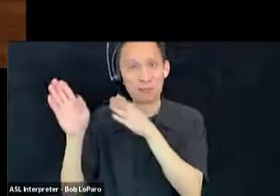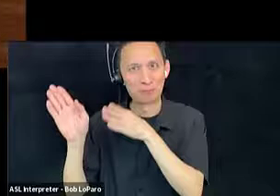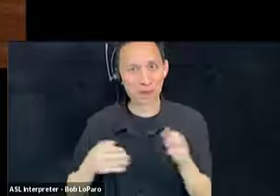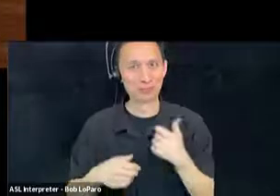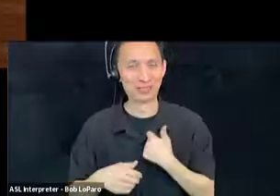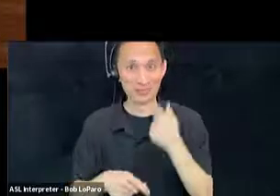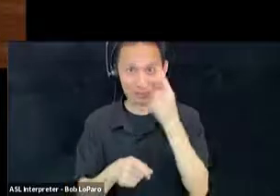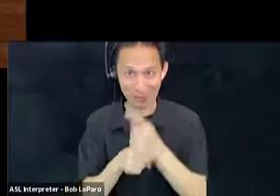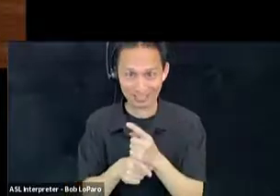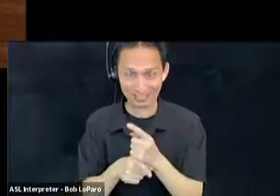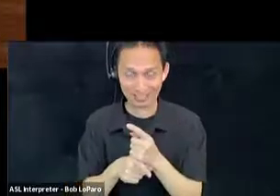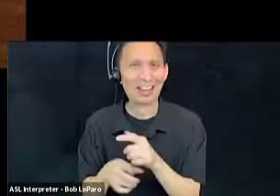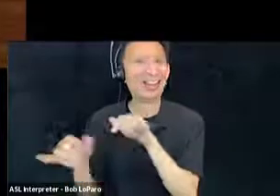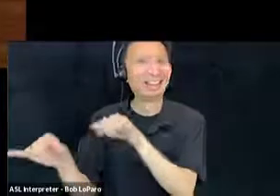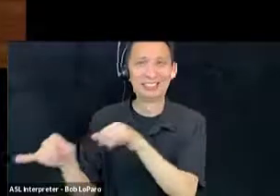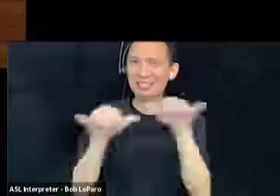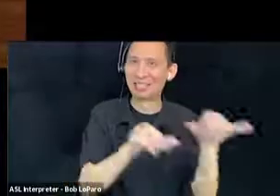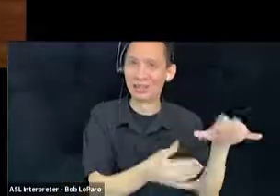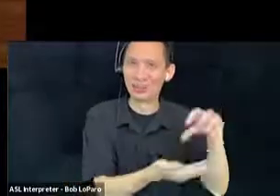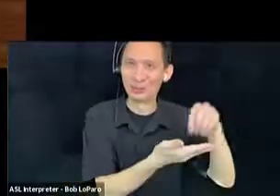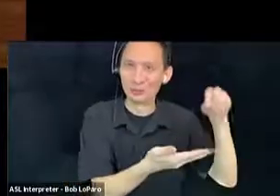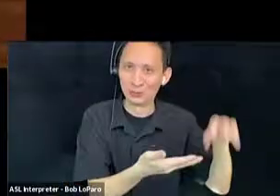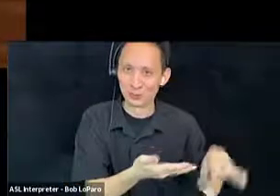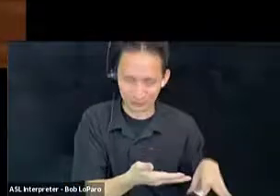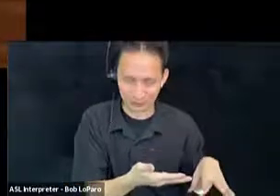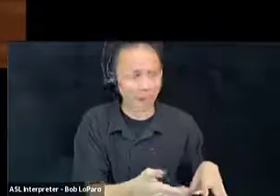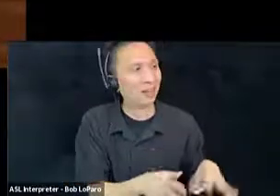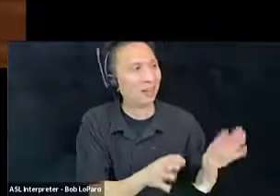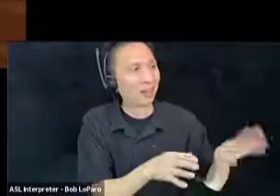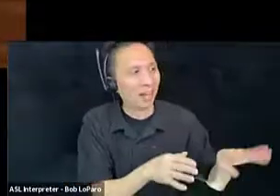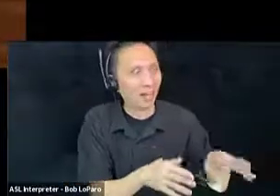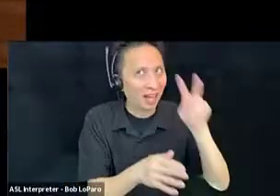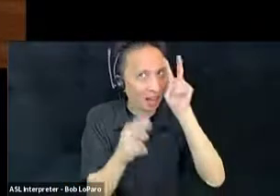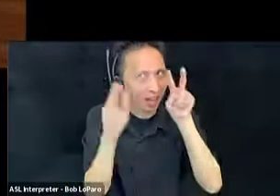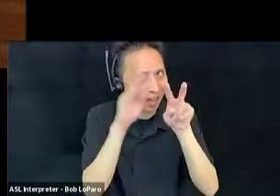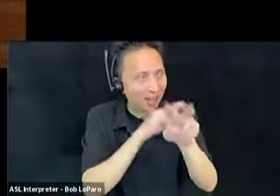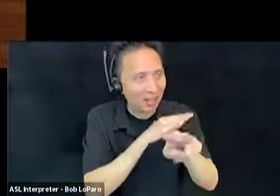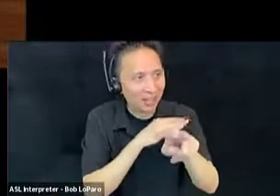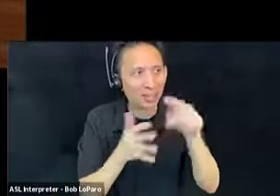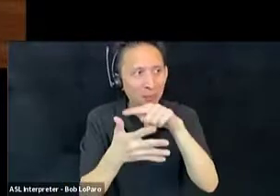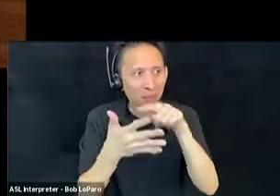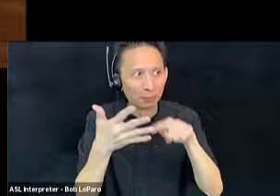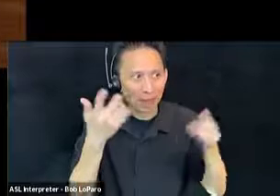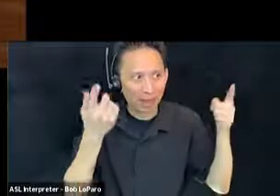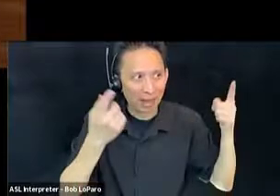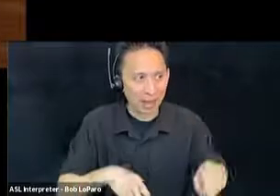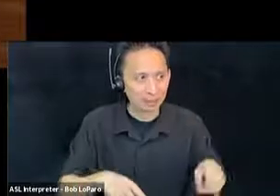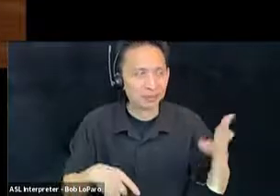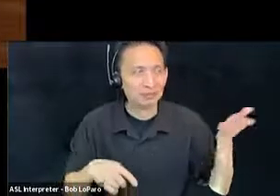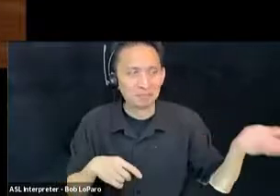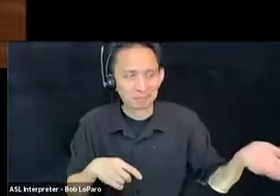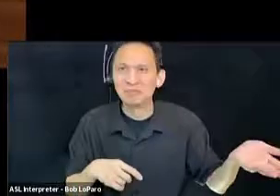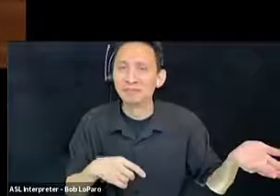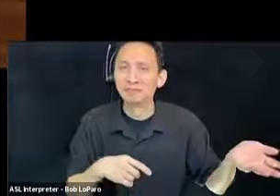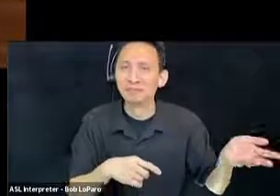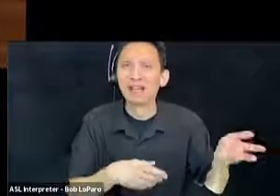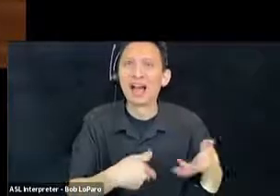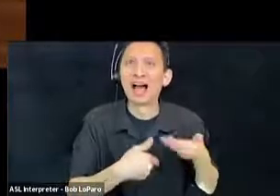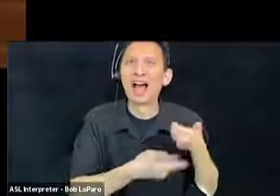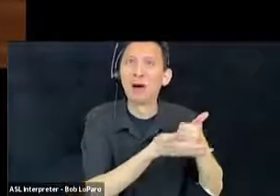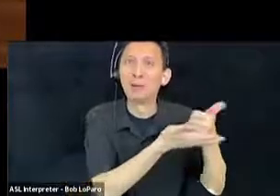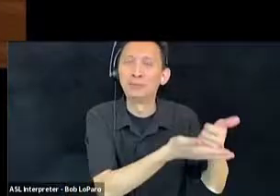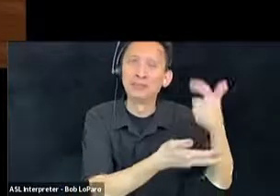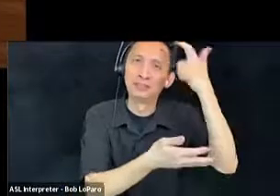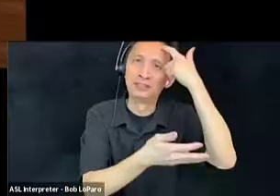so you want to give our kids the opportunity in whatever mode that they're comfortable with to be able to mentally prepare for what's going to happen.